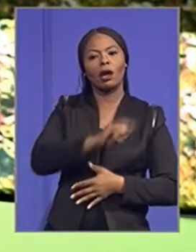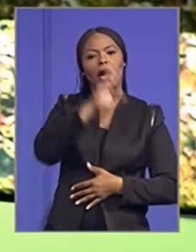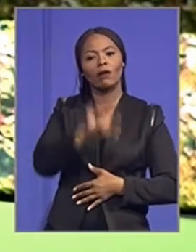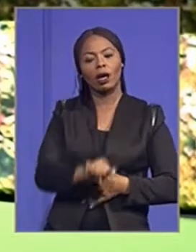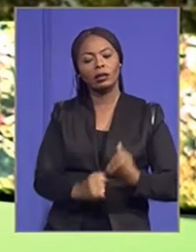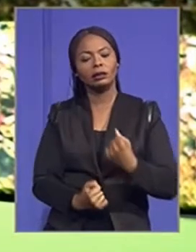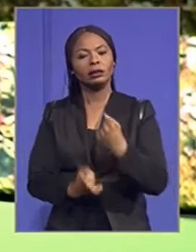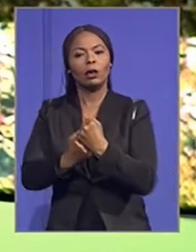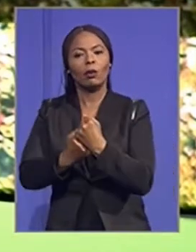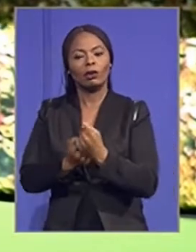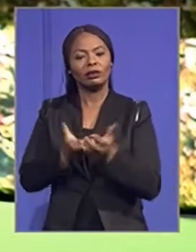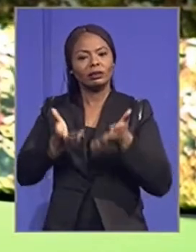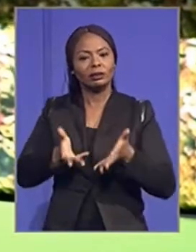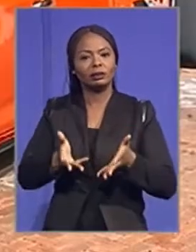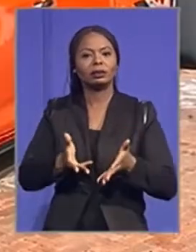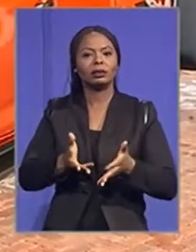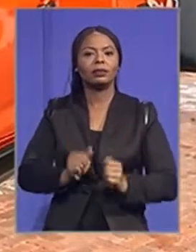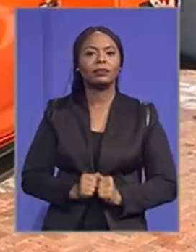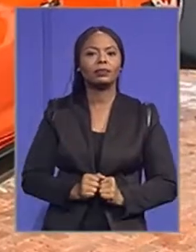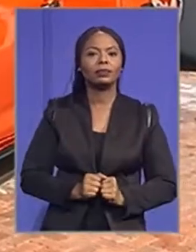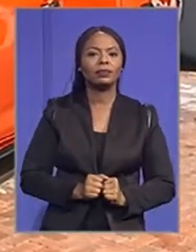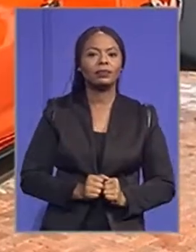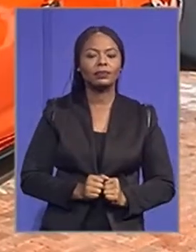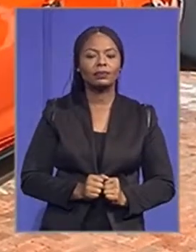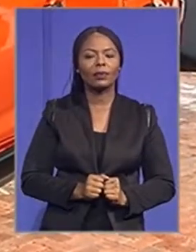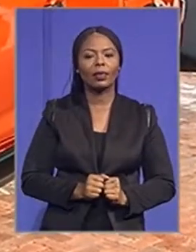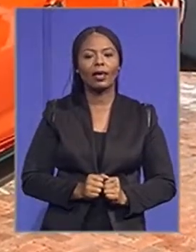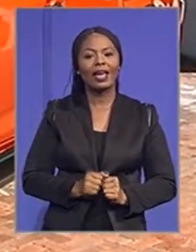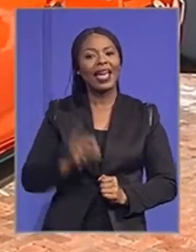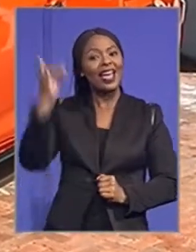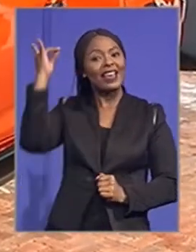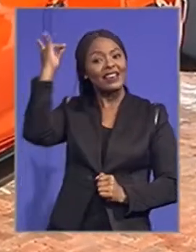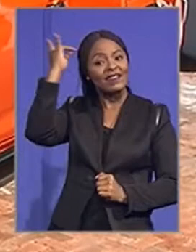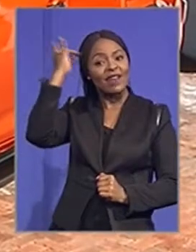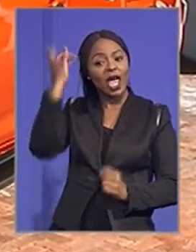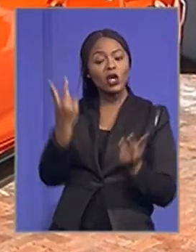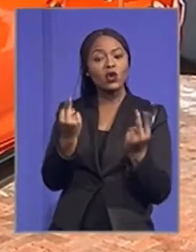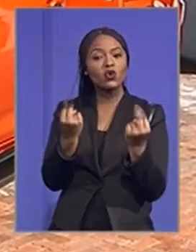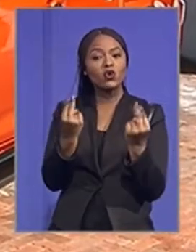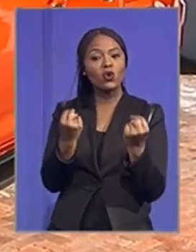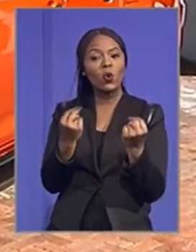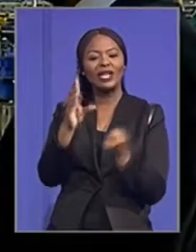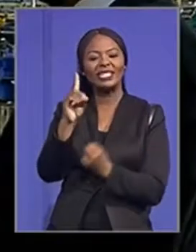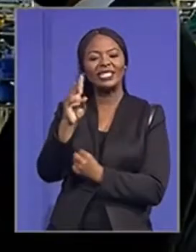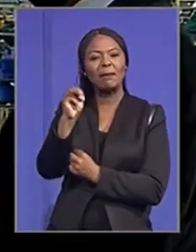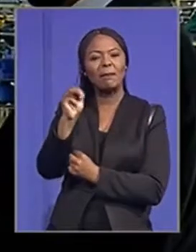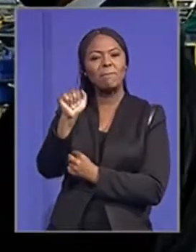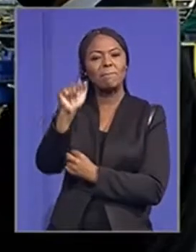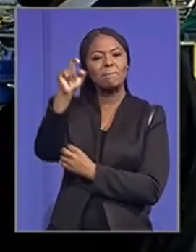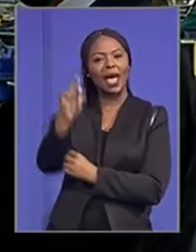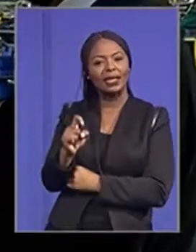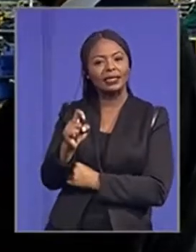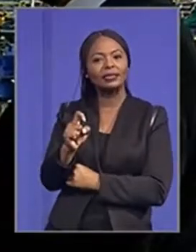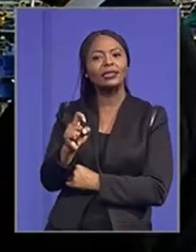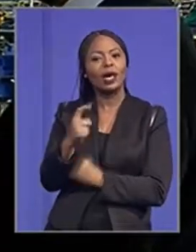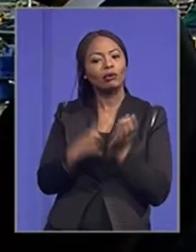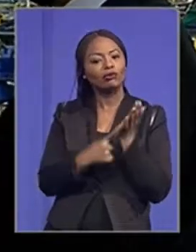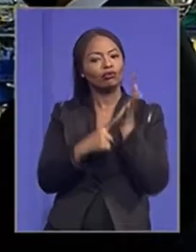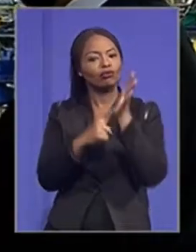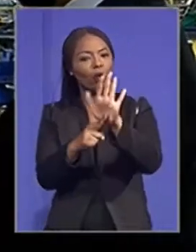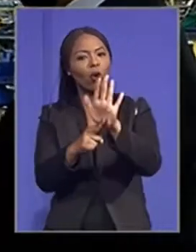and the sub-Saharan region. Vene ena ya moetso o motjha wa D-Max e tla boela hlahiswa